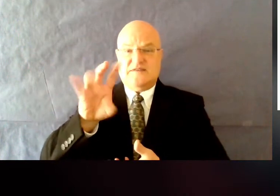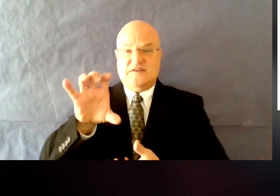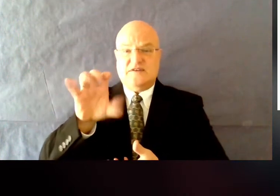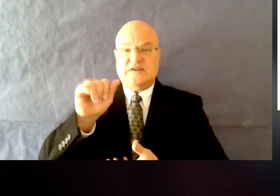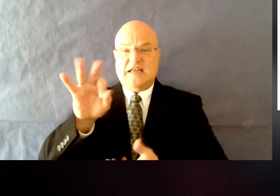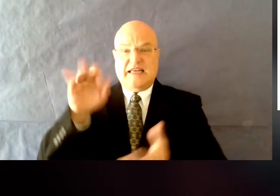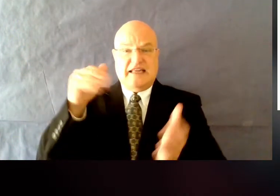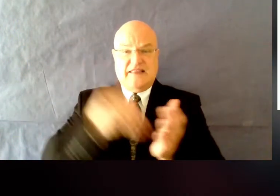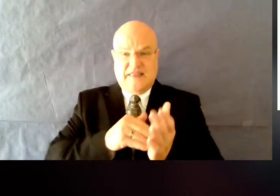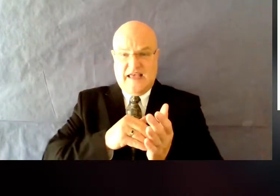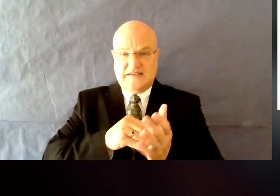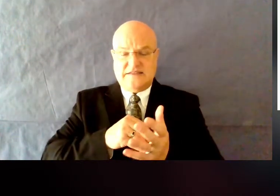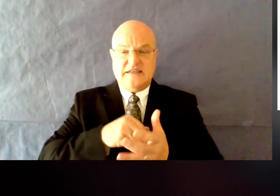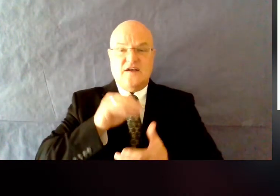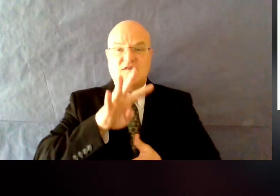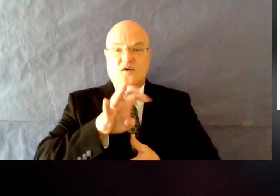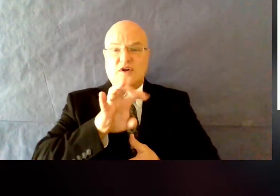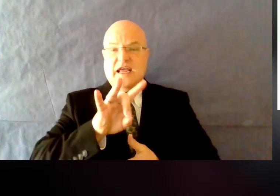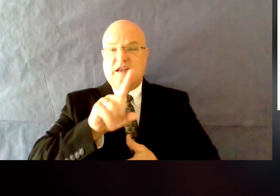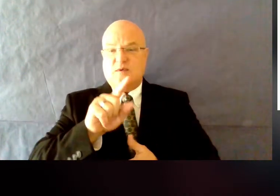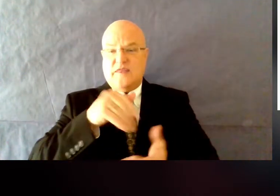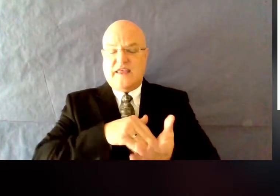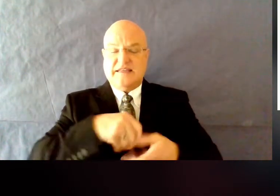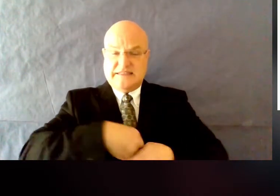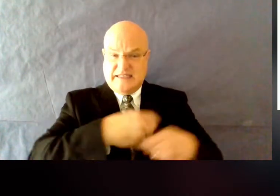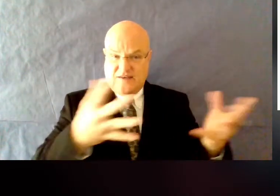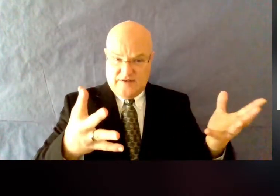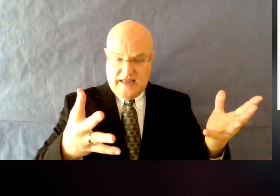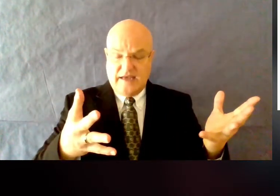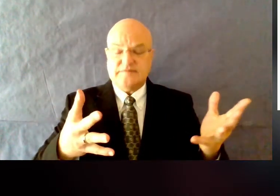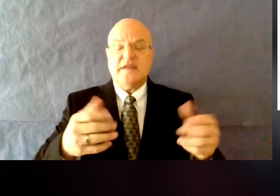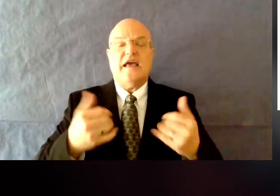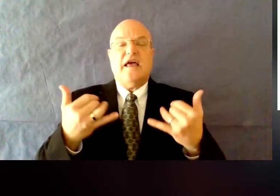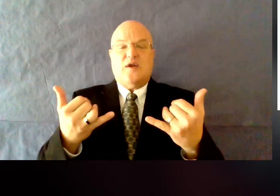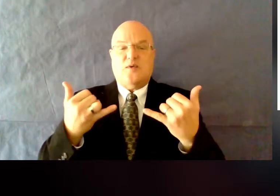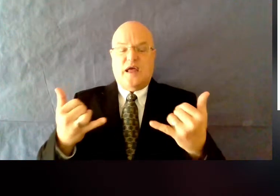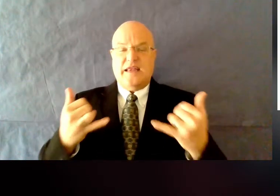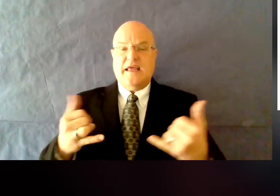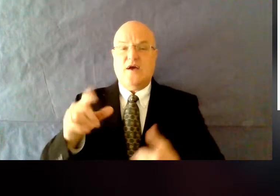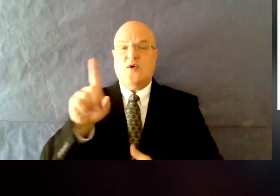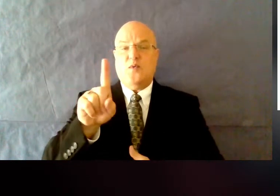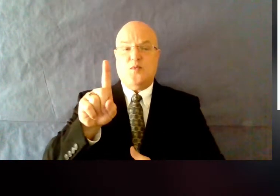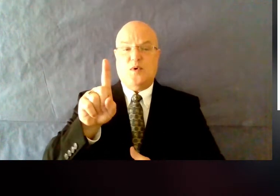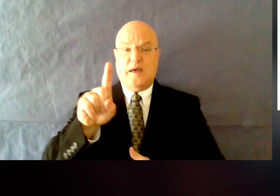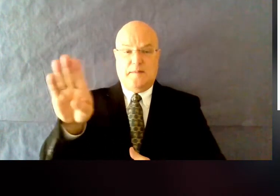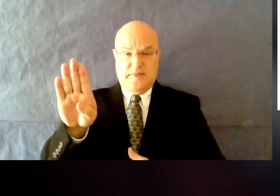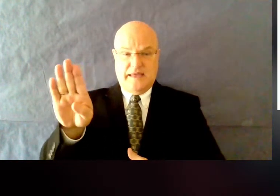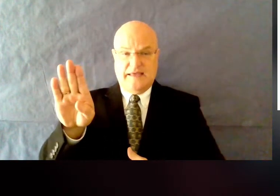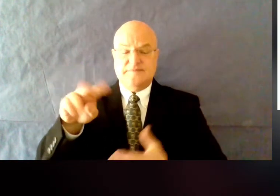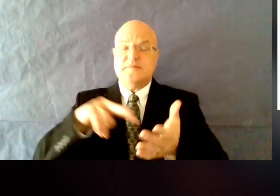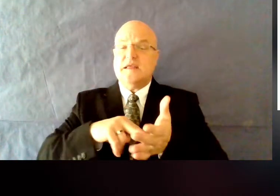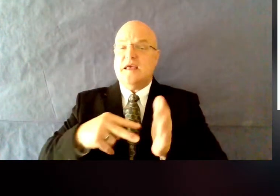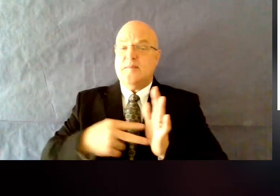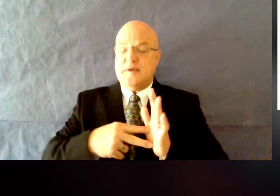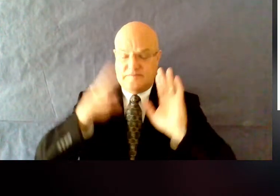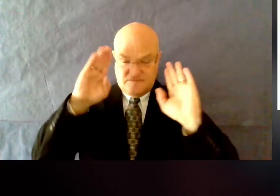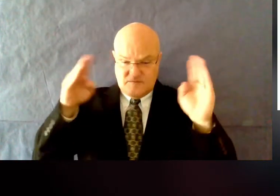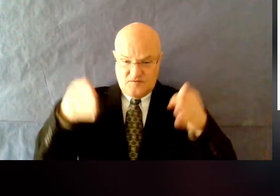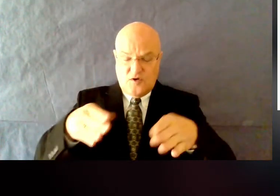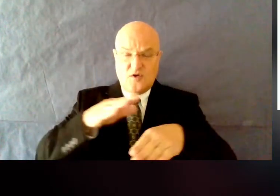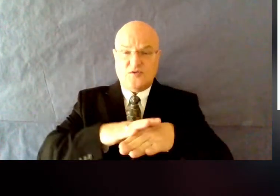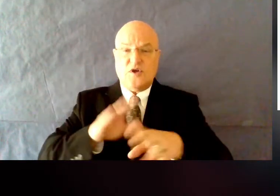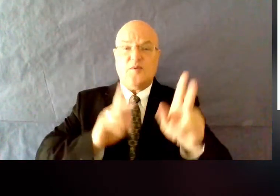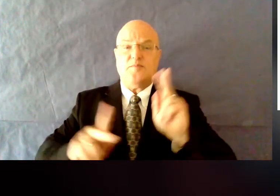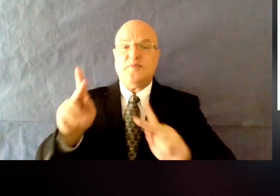is 481,000, and we continue in phase 1B, which simply means that we're focusing on